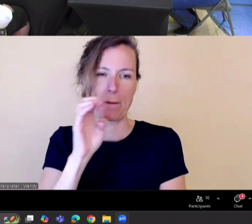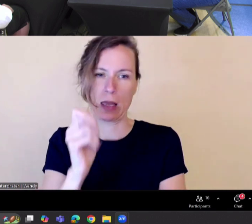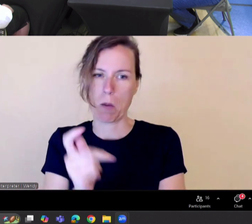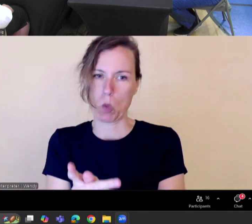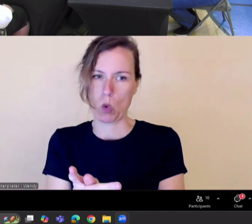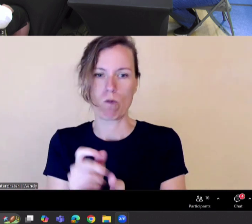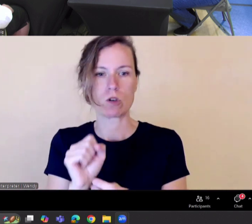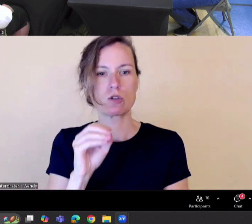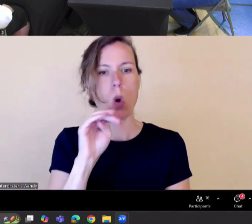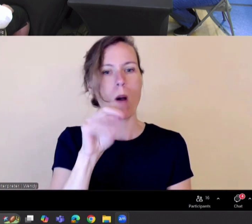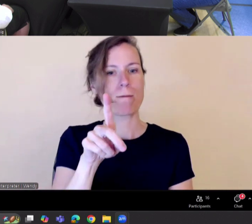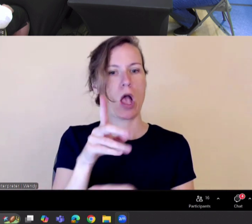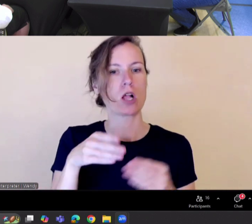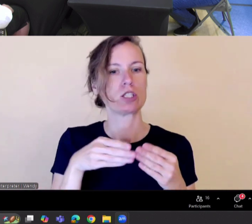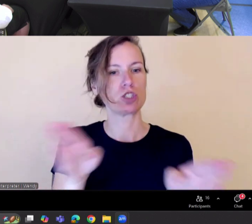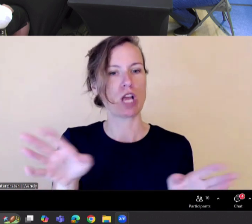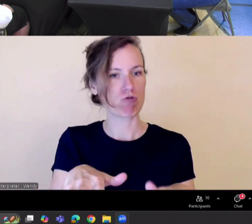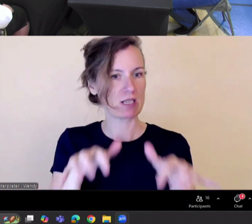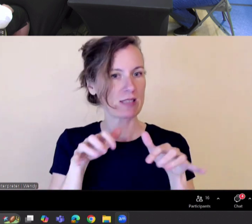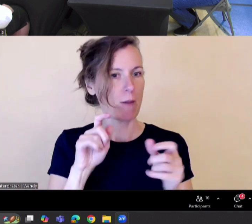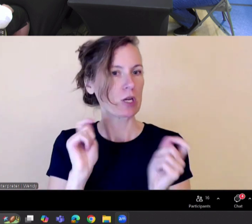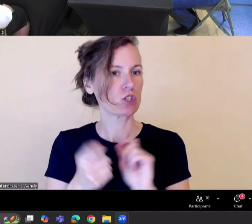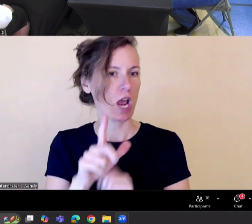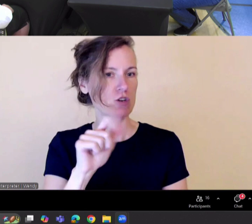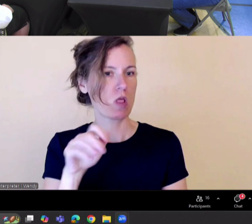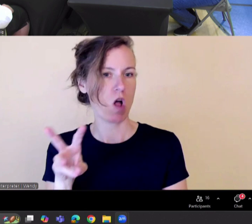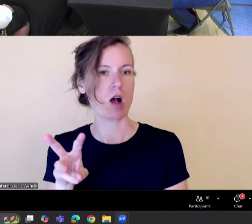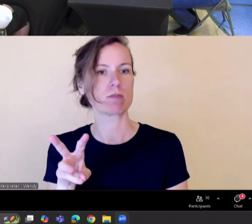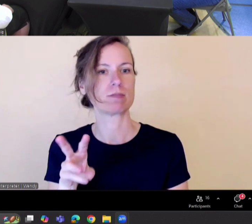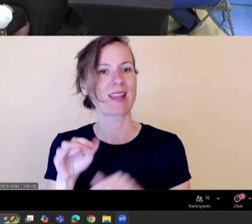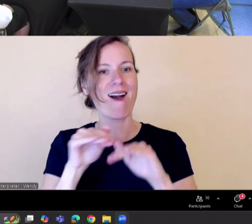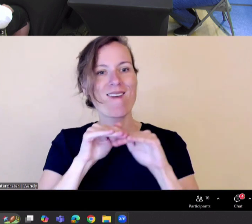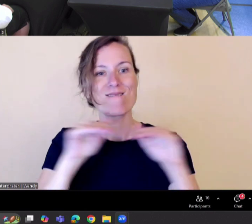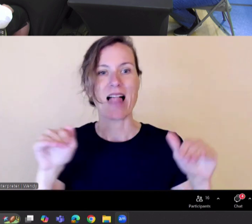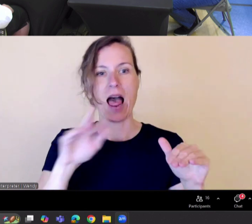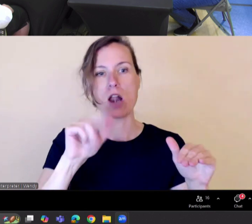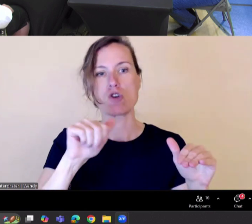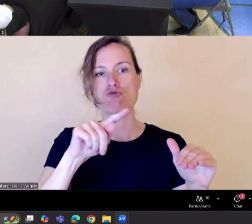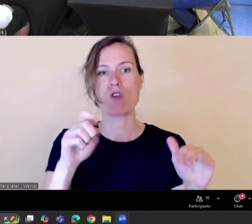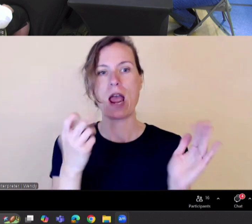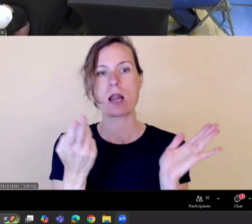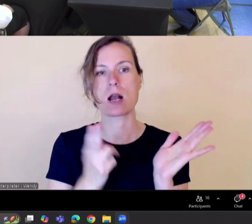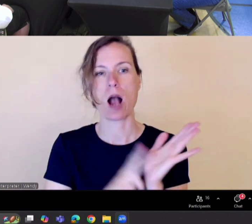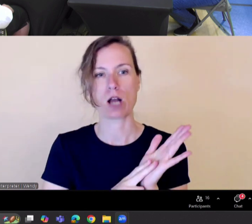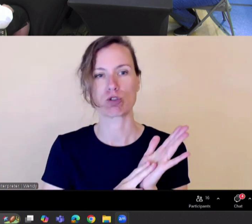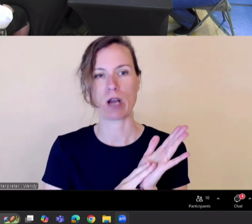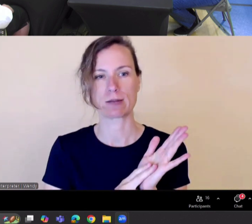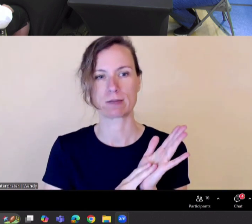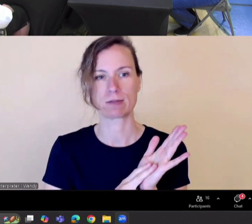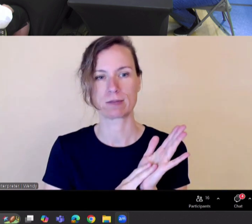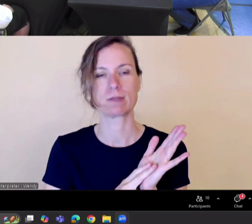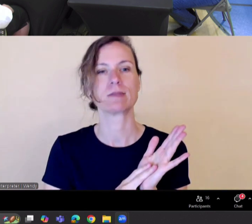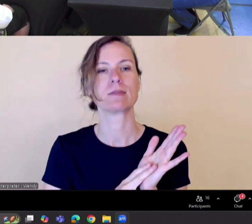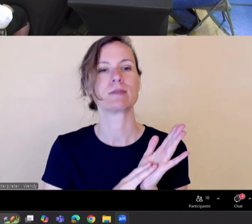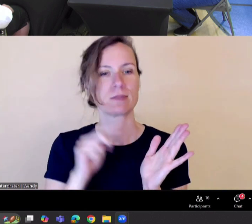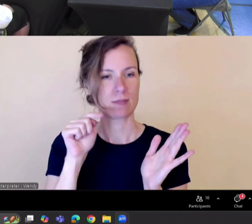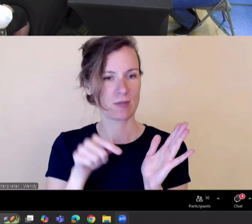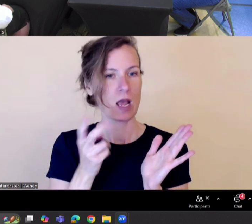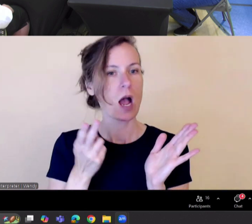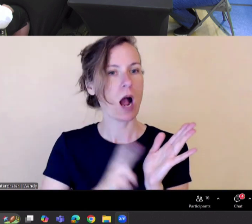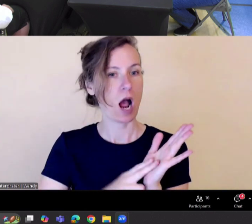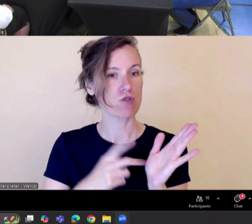is a flat rate contract. The contract that we are looking at with Avio, which is